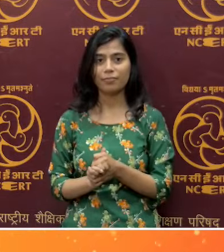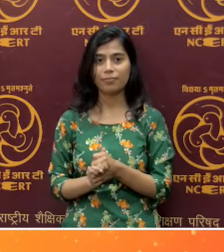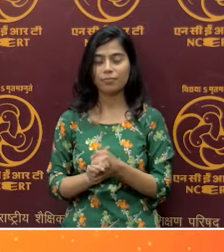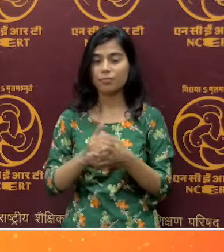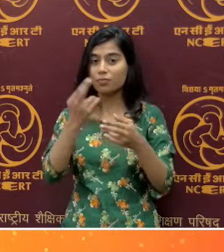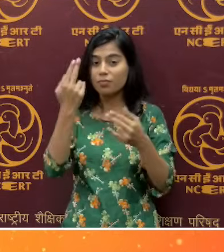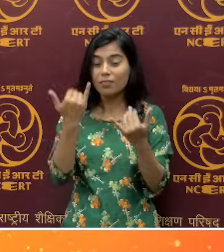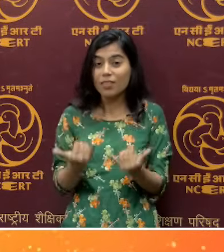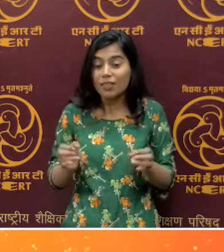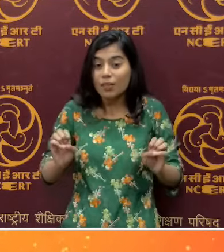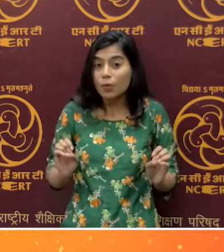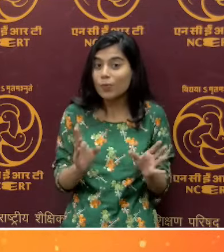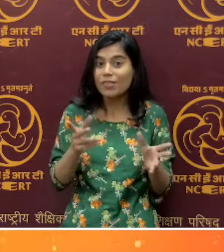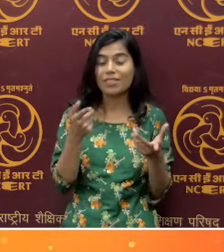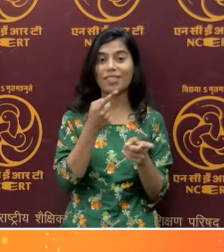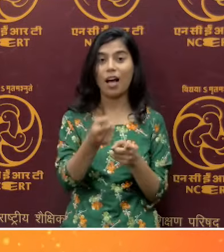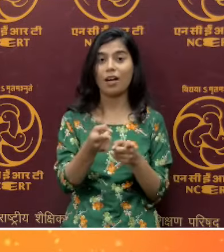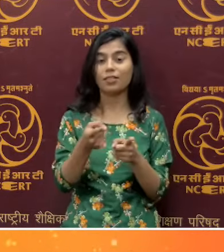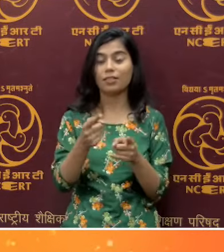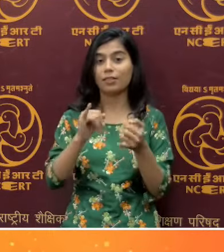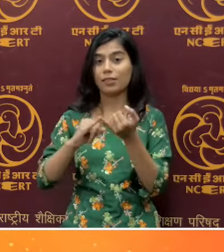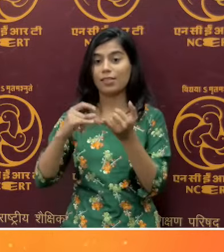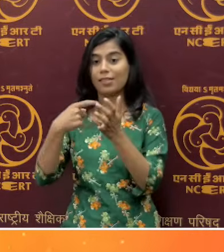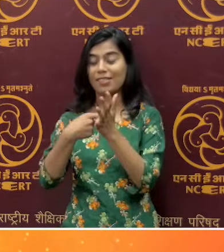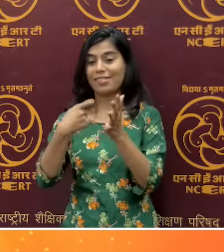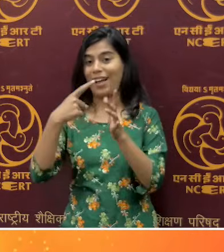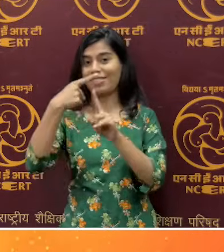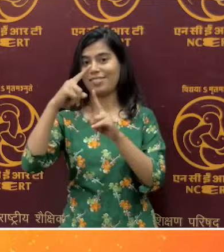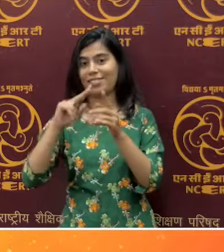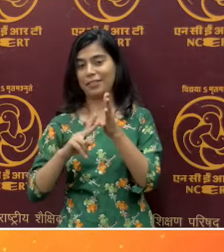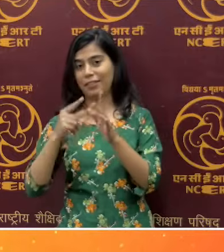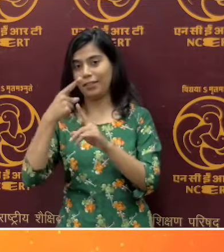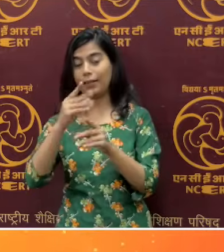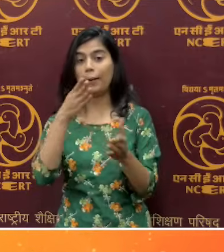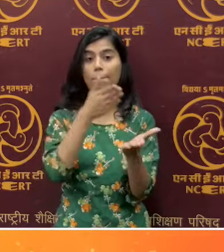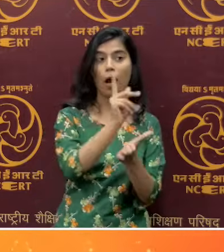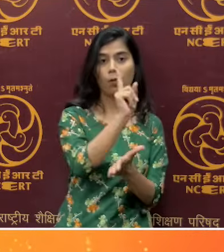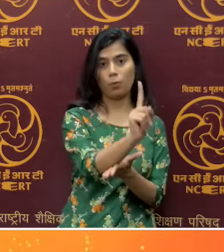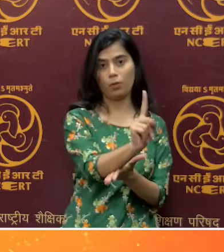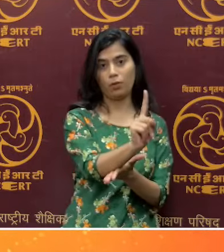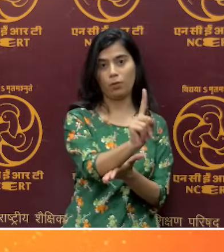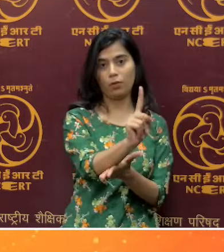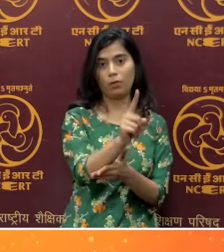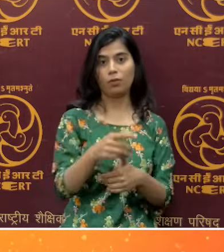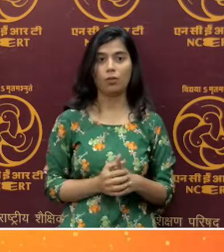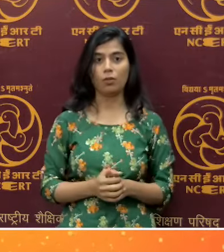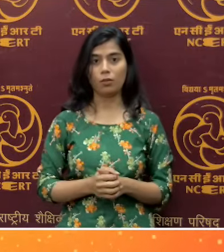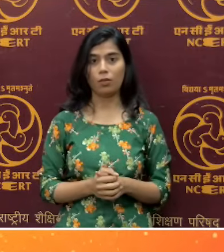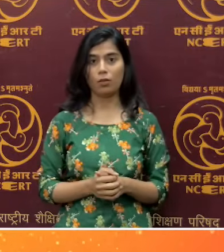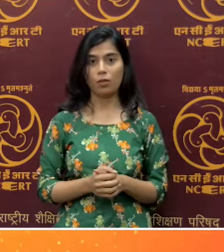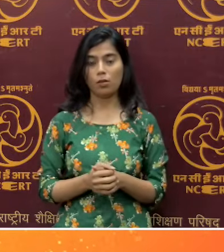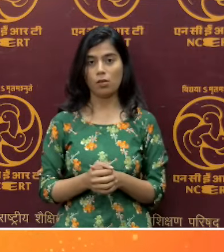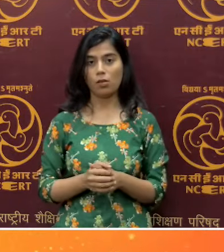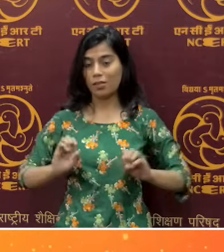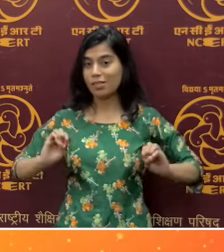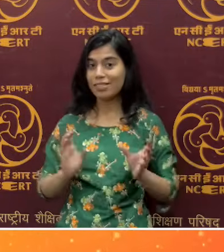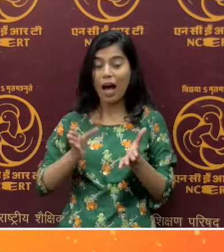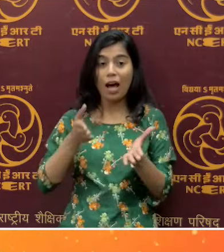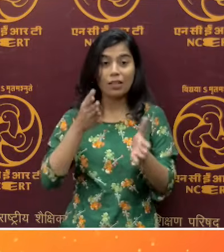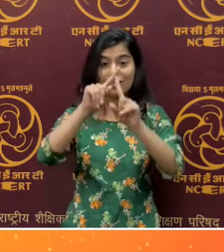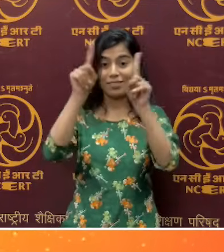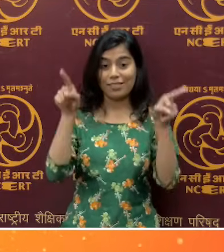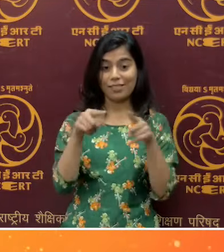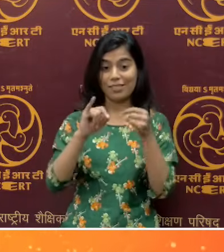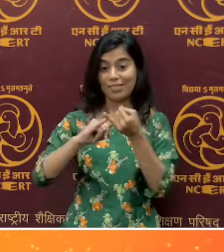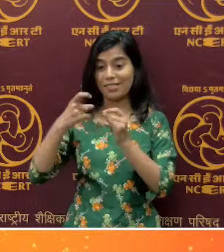we wanted to start the screening, we can click on start screening part 1. After clicking on start screening part 1, you can see the list